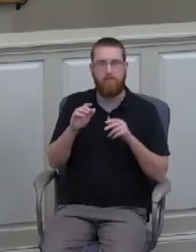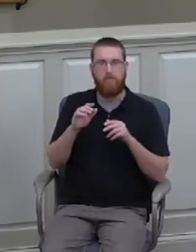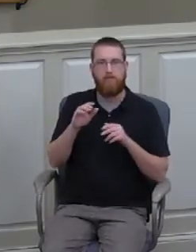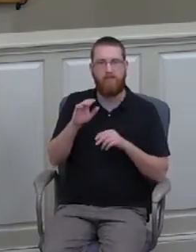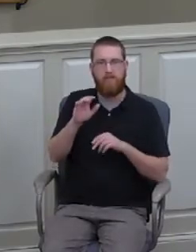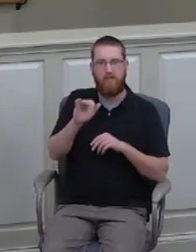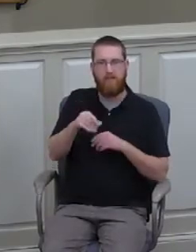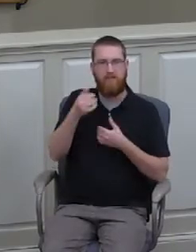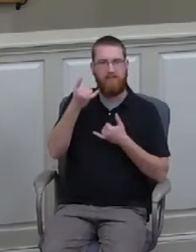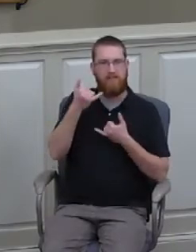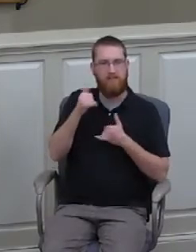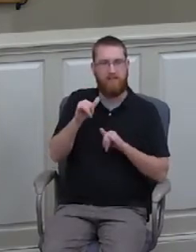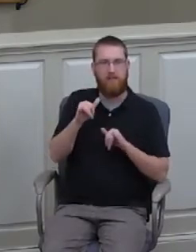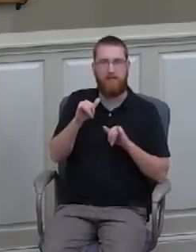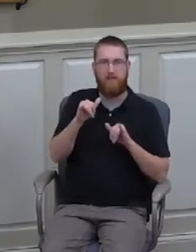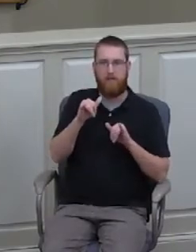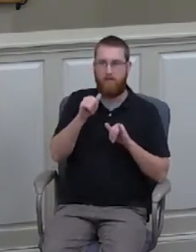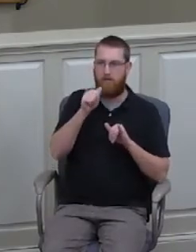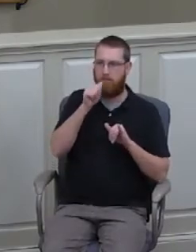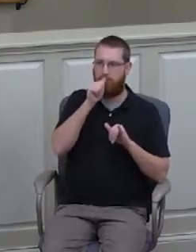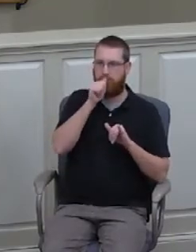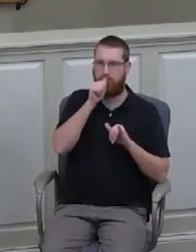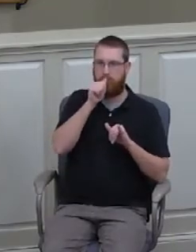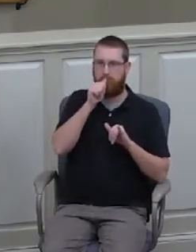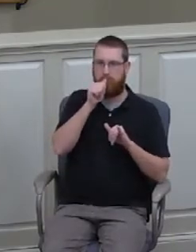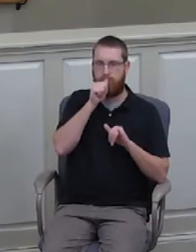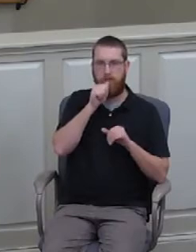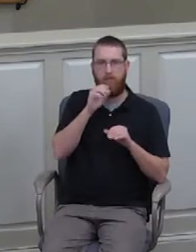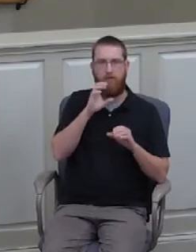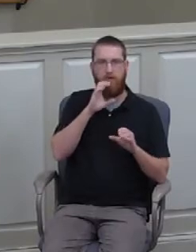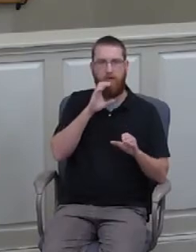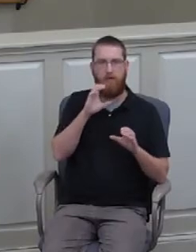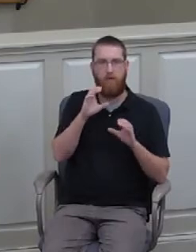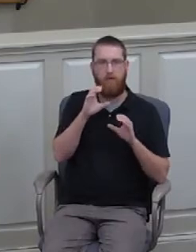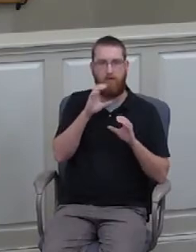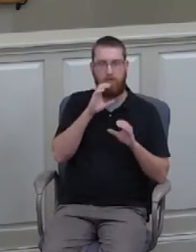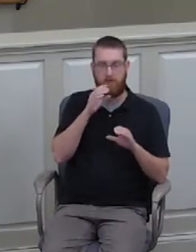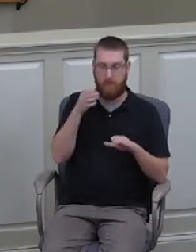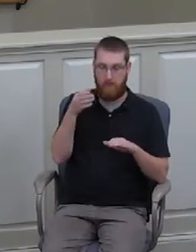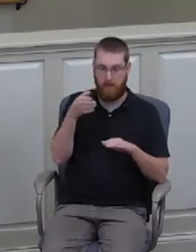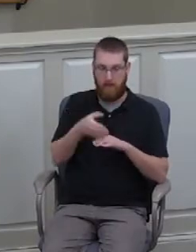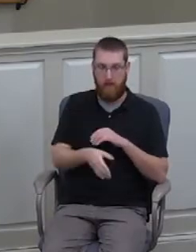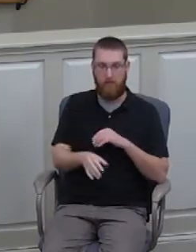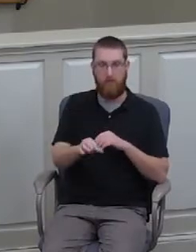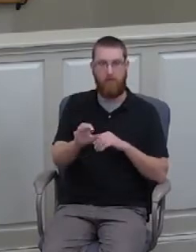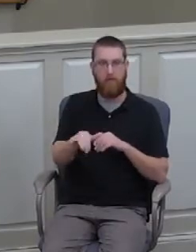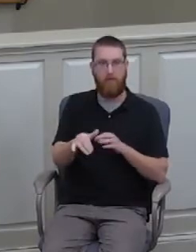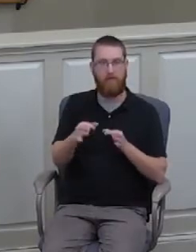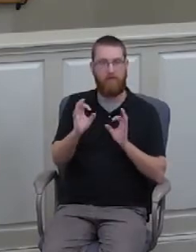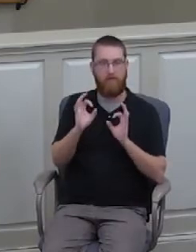are still wholly private conversations at that point. And once you make that